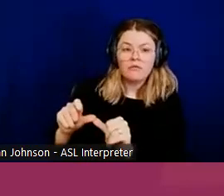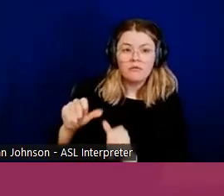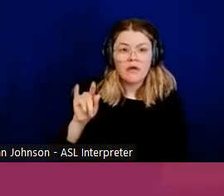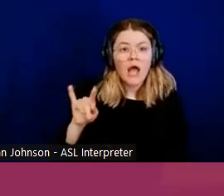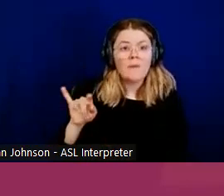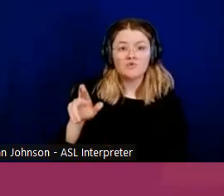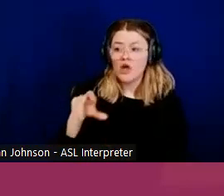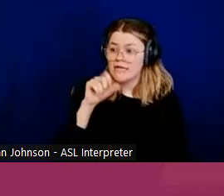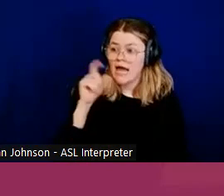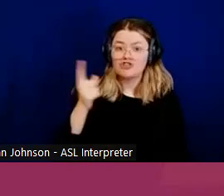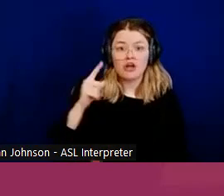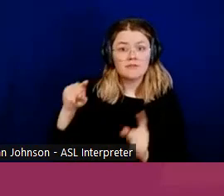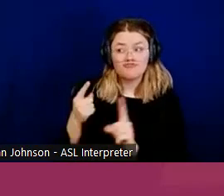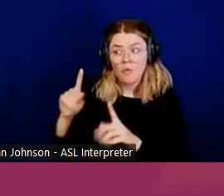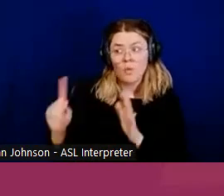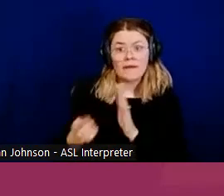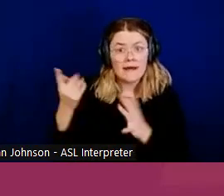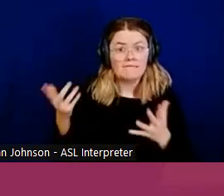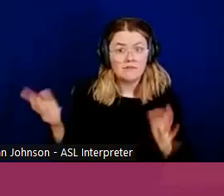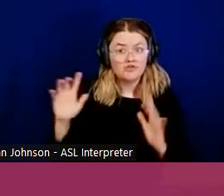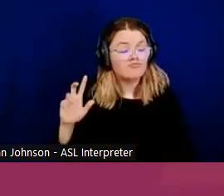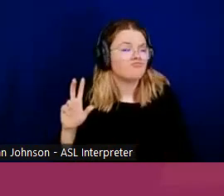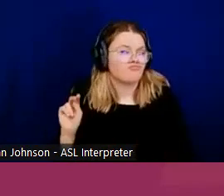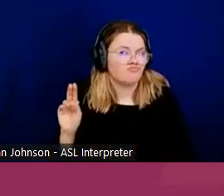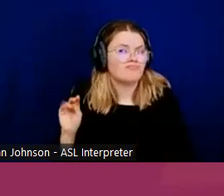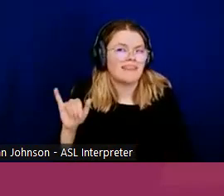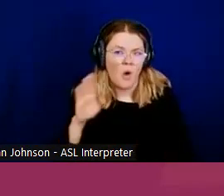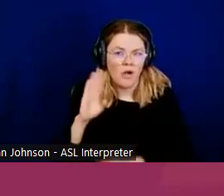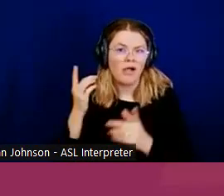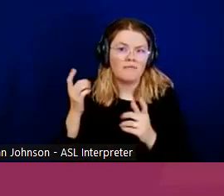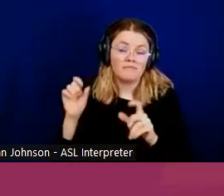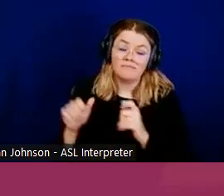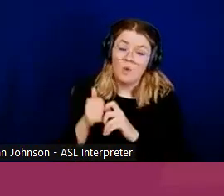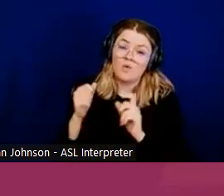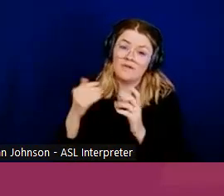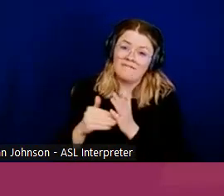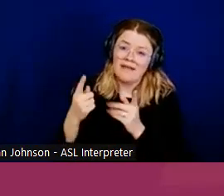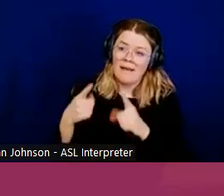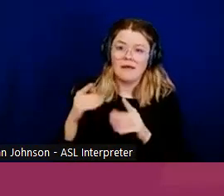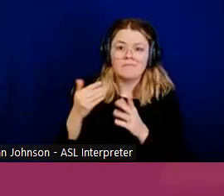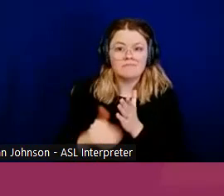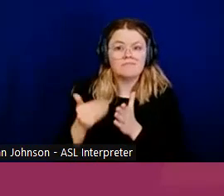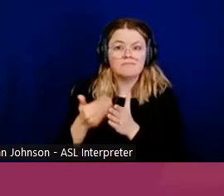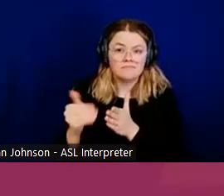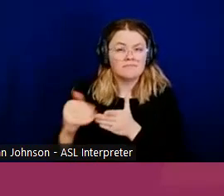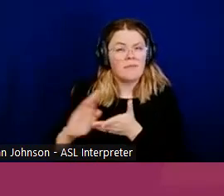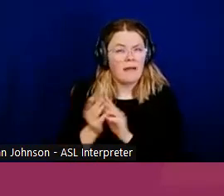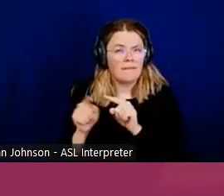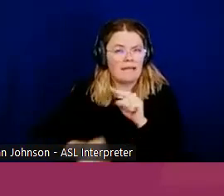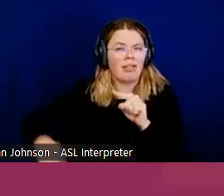most likely hurt you again, and the cycle of abuse will continue over and over again.